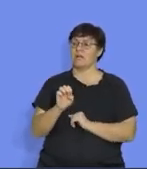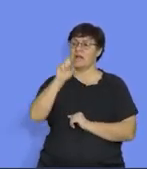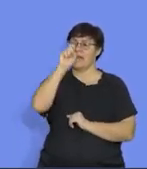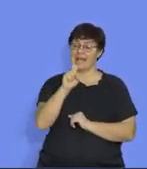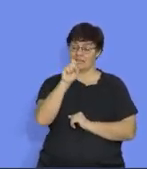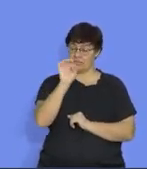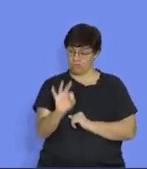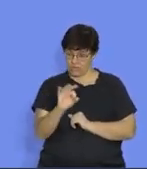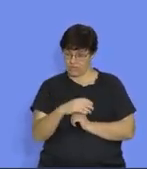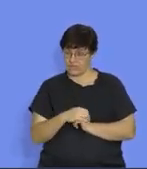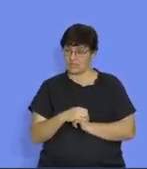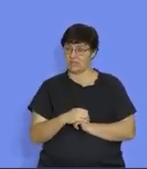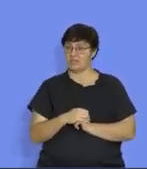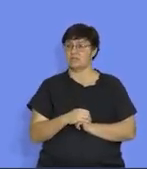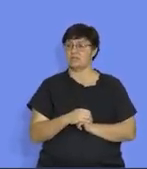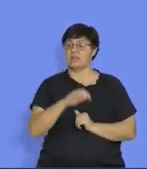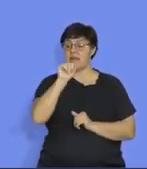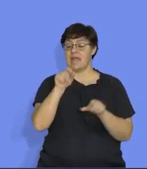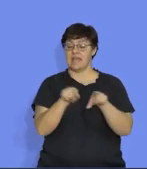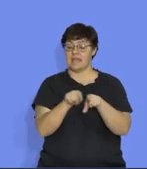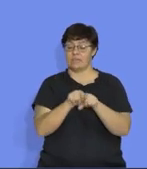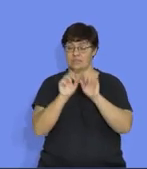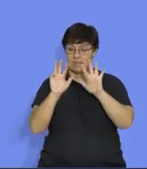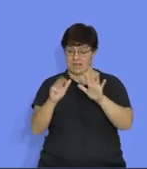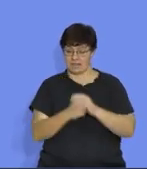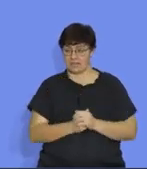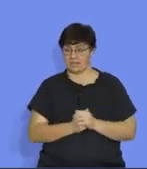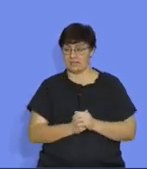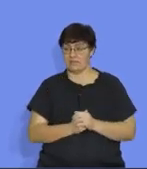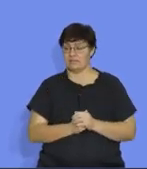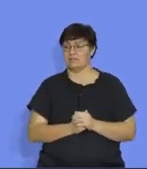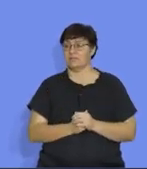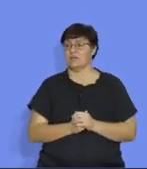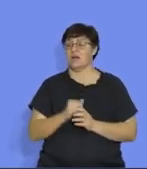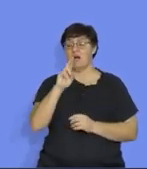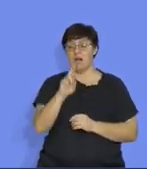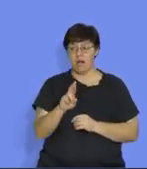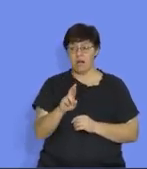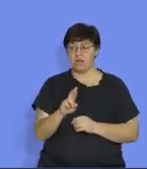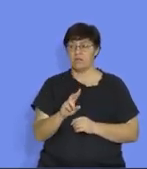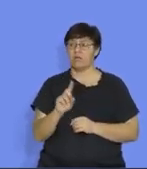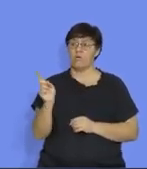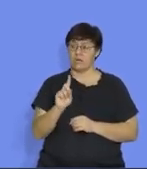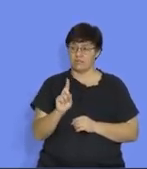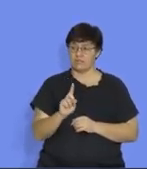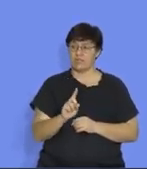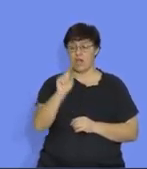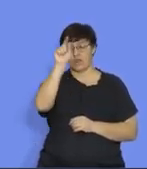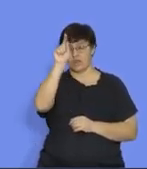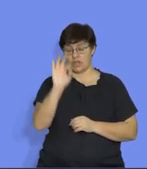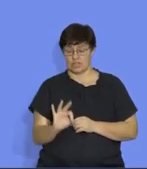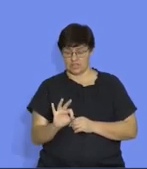3, I can see that A is equal to 9. My common ratio is going to be a